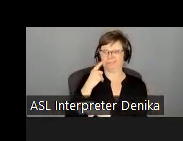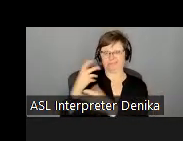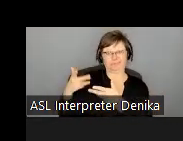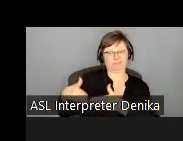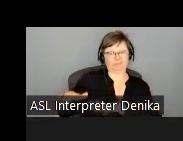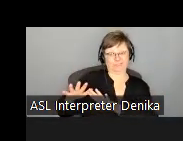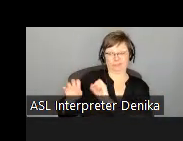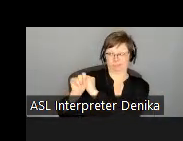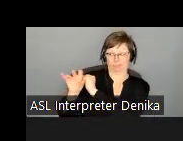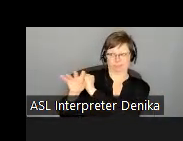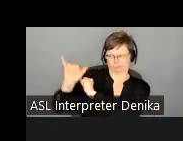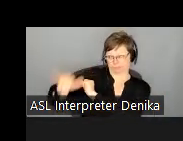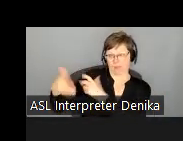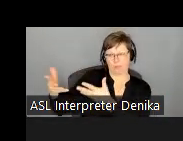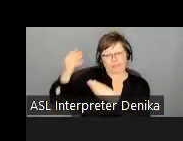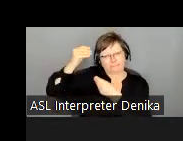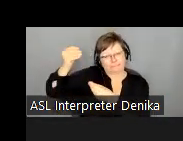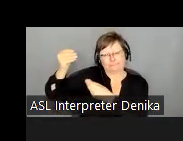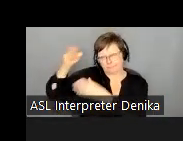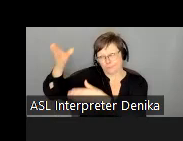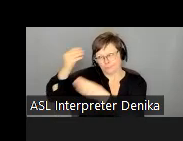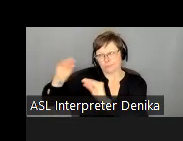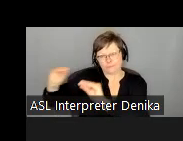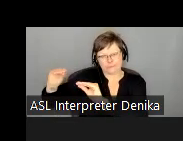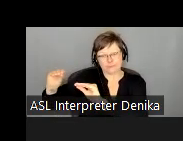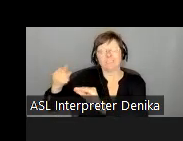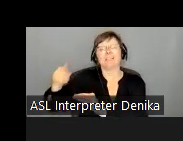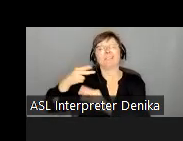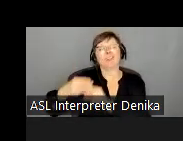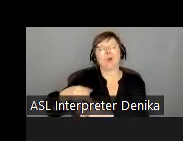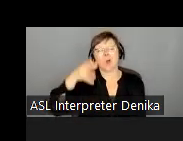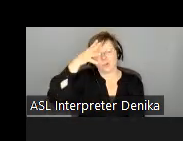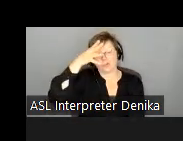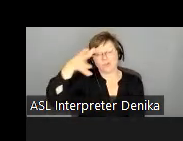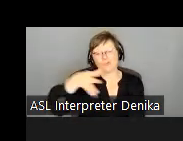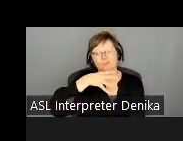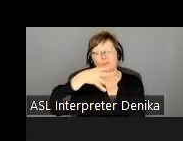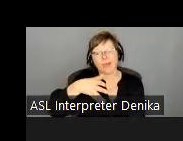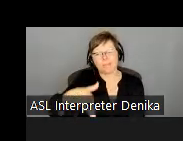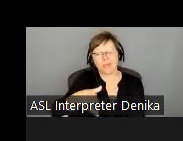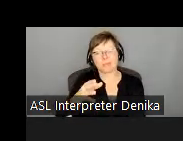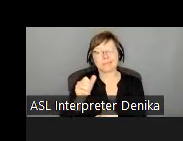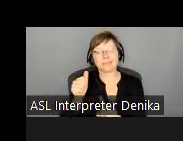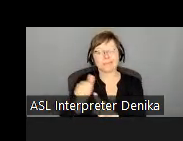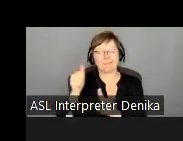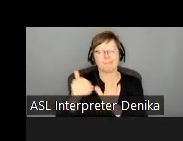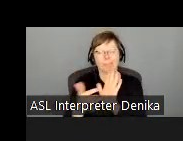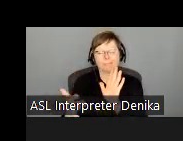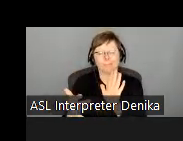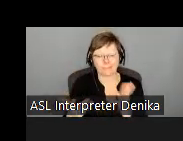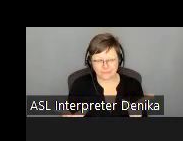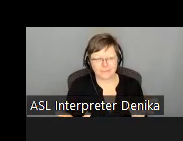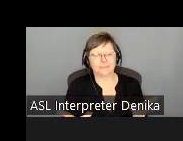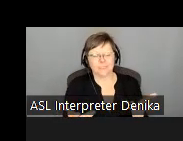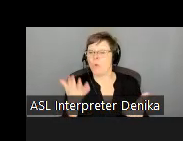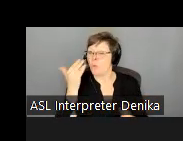before, just awareness around the emergency fraud. It's often called the grandparent scam. And that is because many times